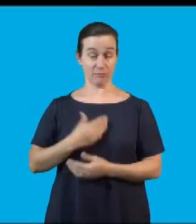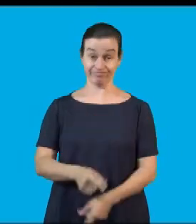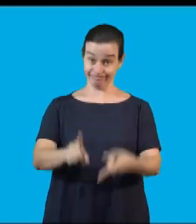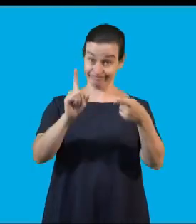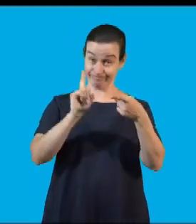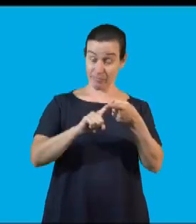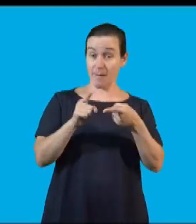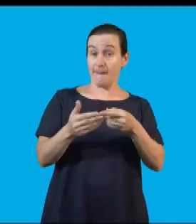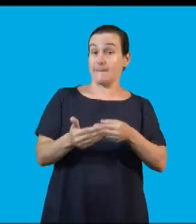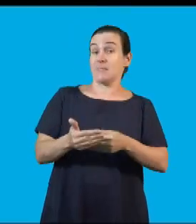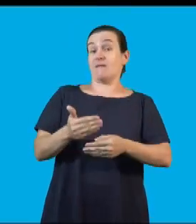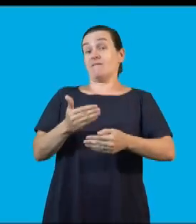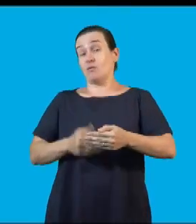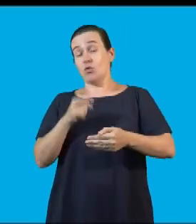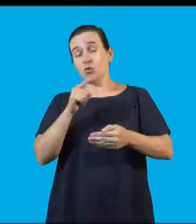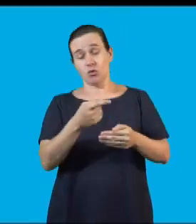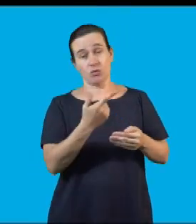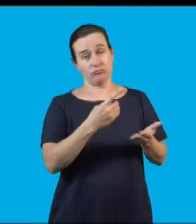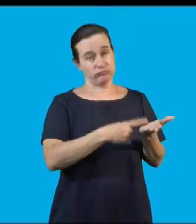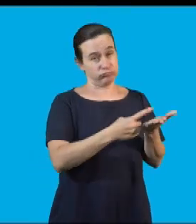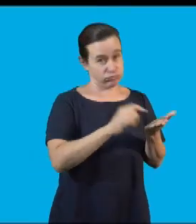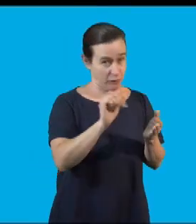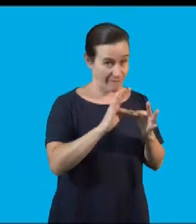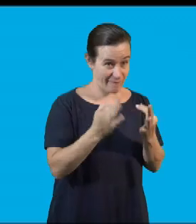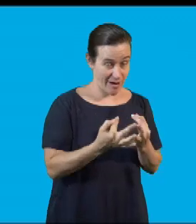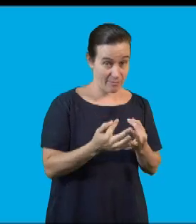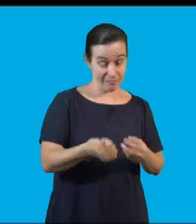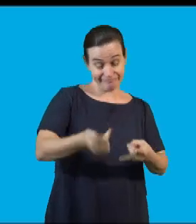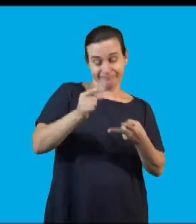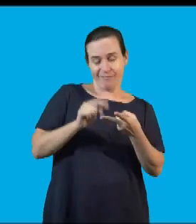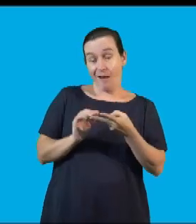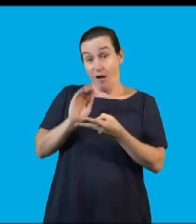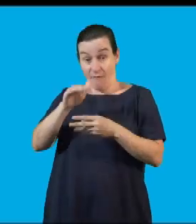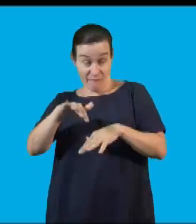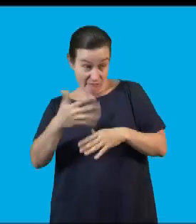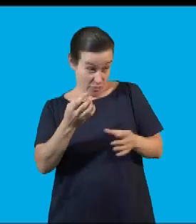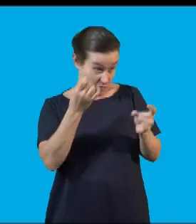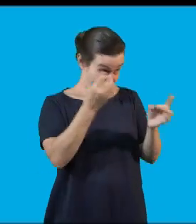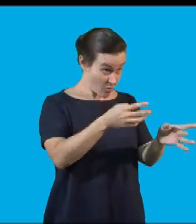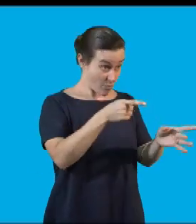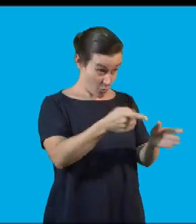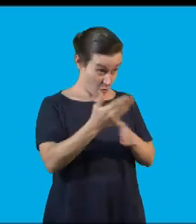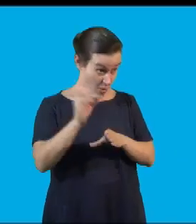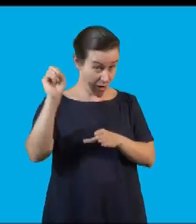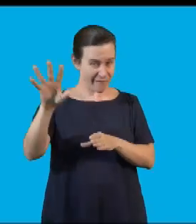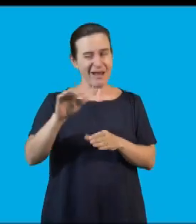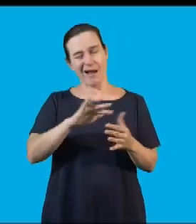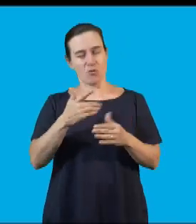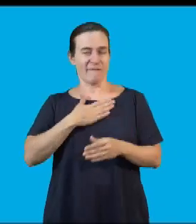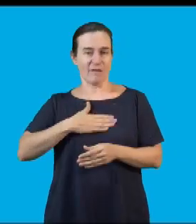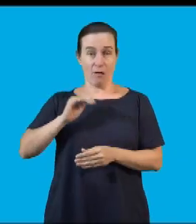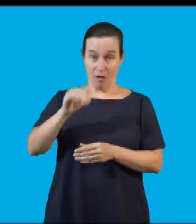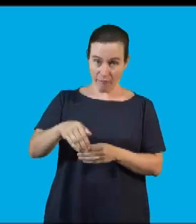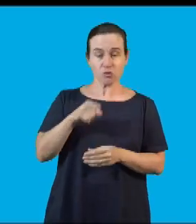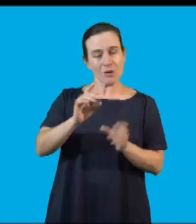must reflect how you felt before and the other after you informed them of your decision. There